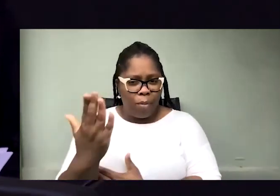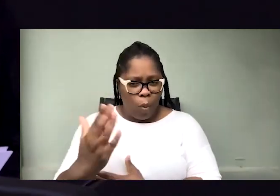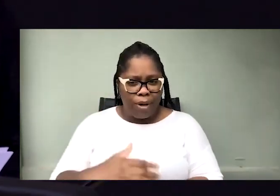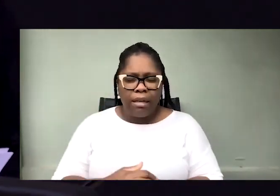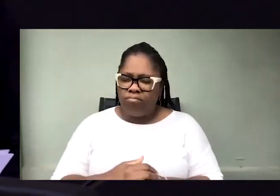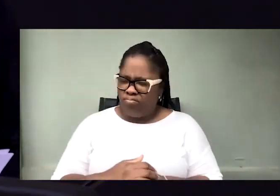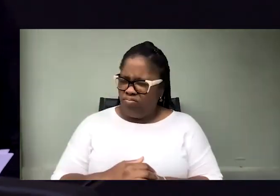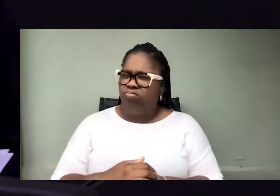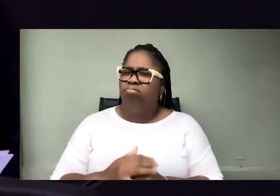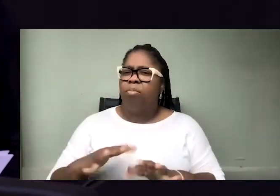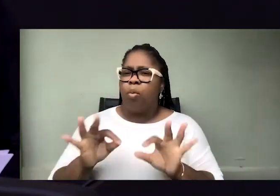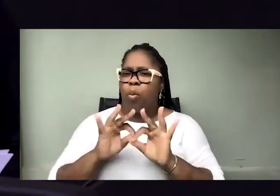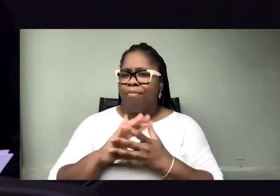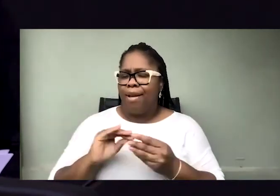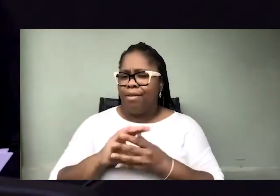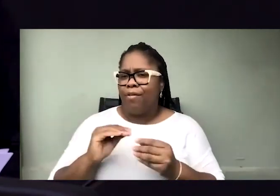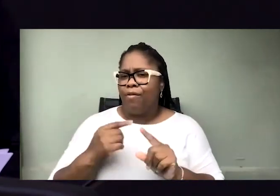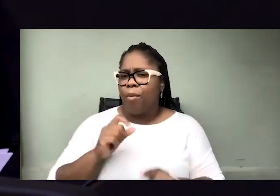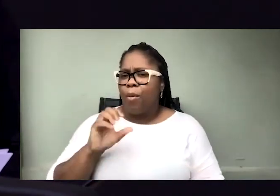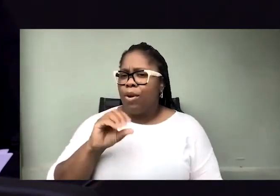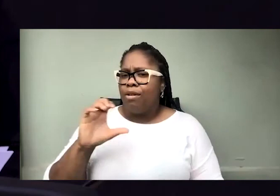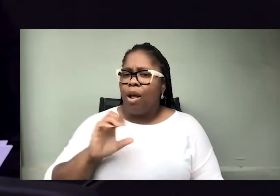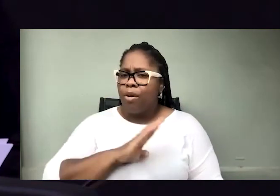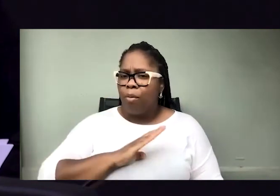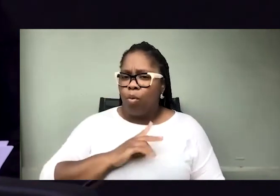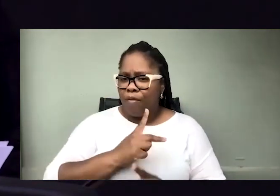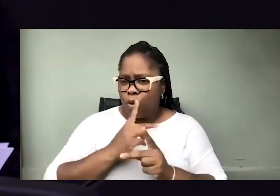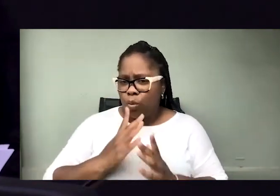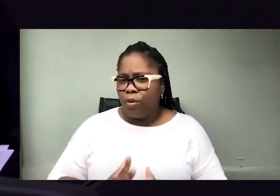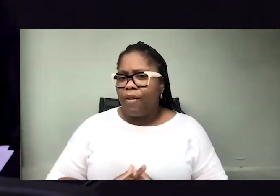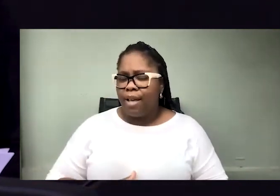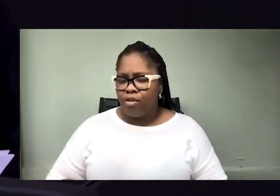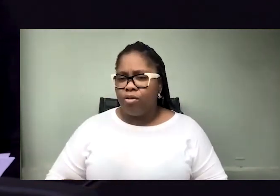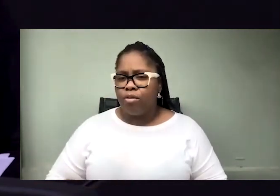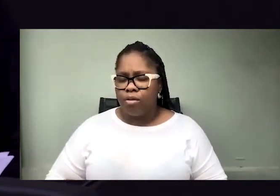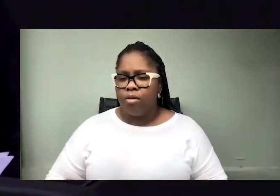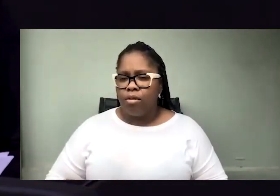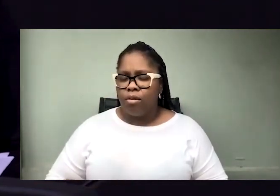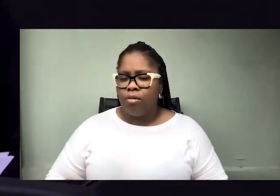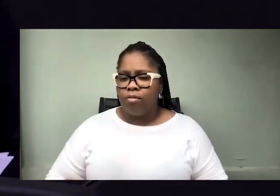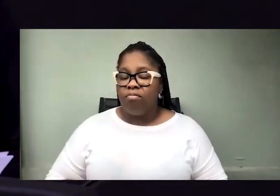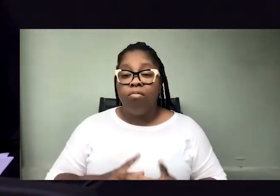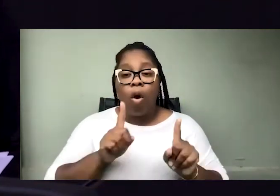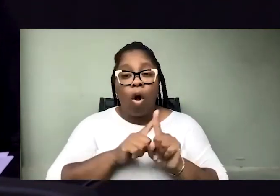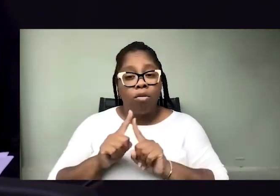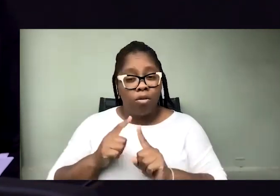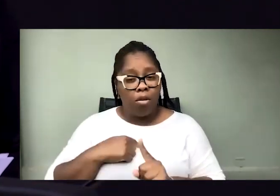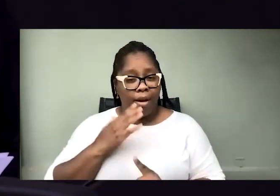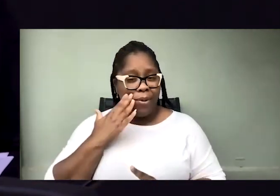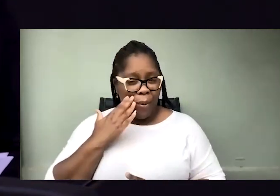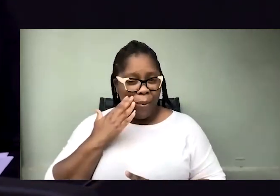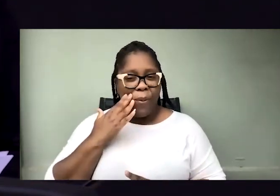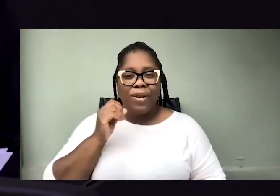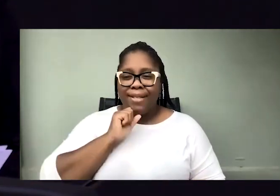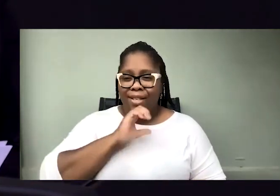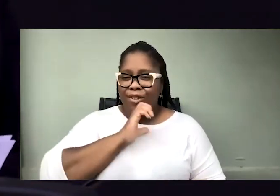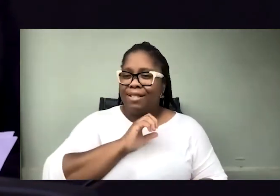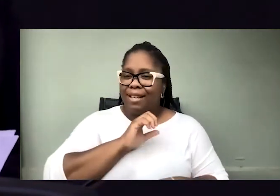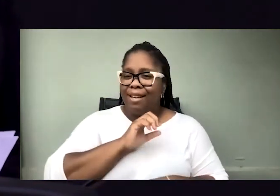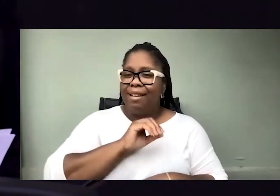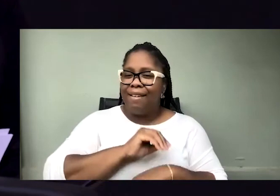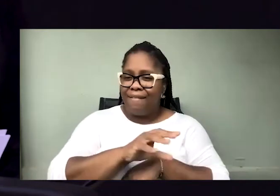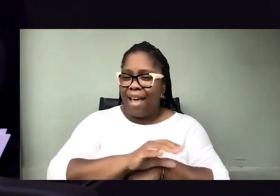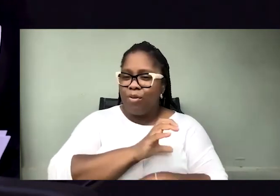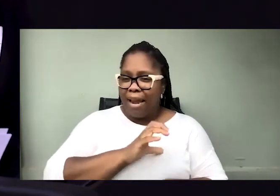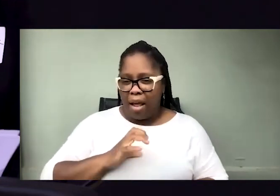important messages from our Orange County Board of Supervisors. I also know that we have members of our Senior Citizen Advisory